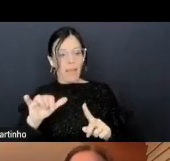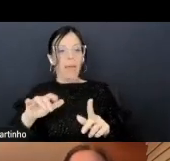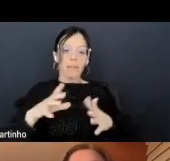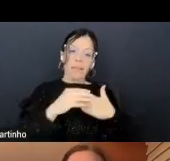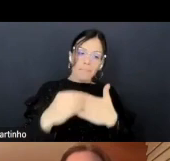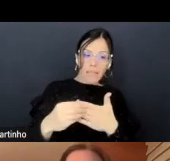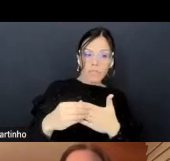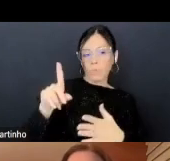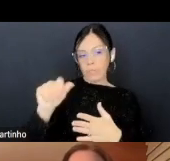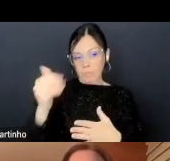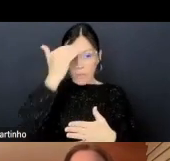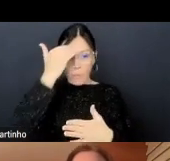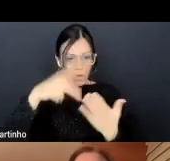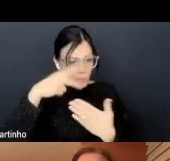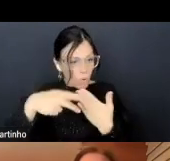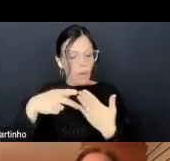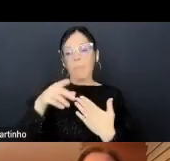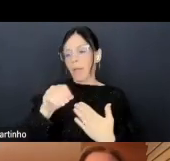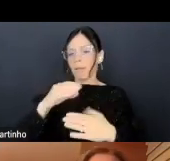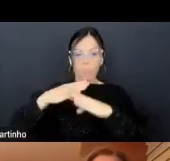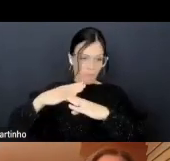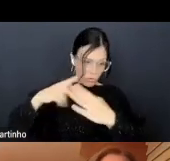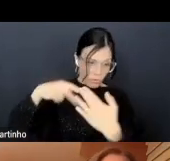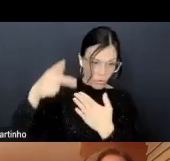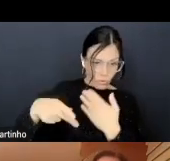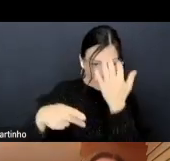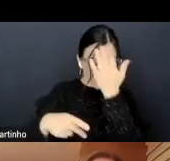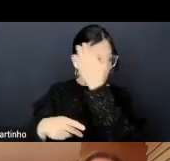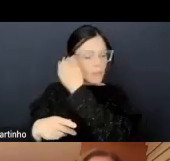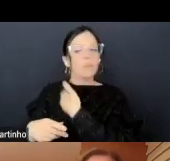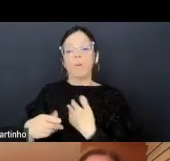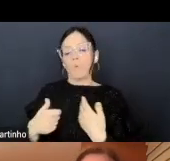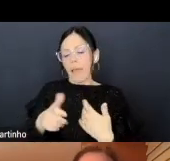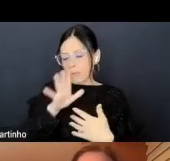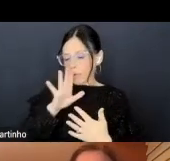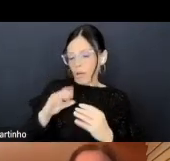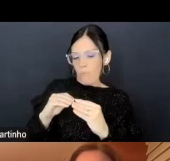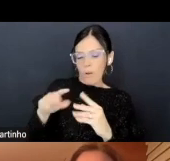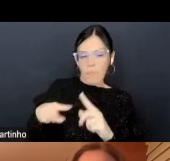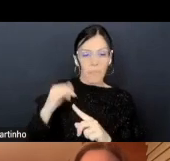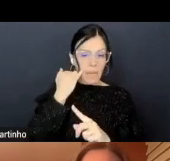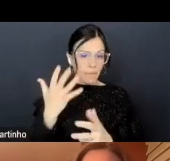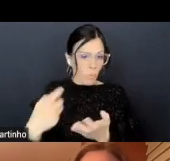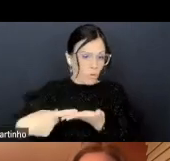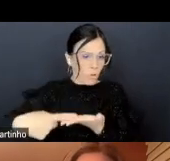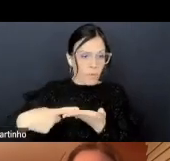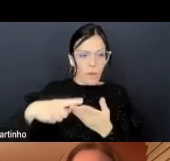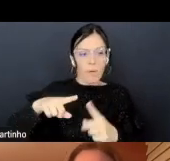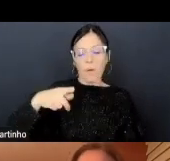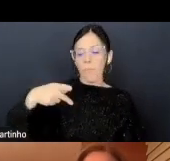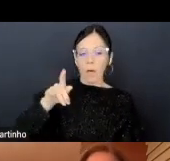prevention program um i can speak more about that in the q a if anybody wants to talk about posture